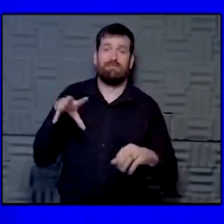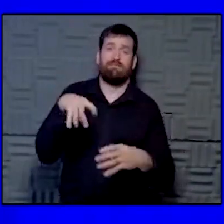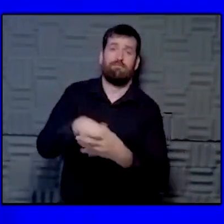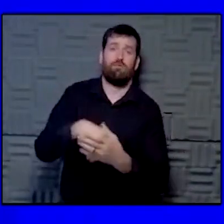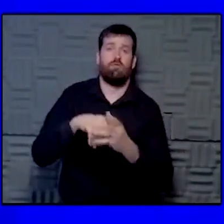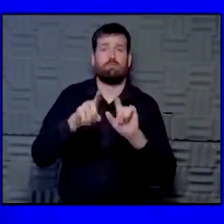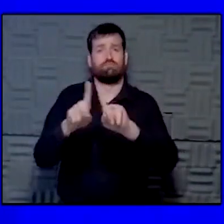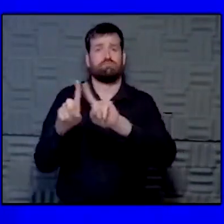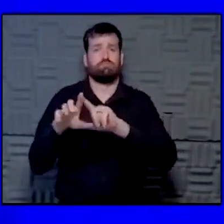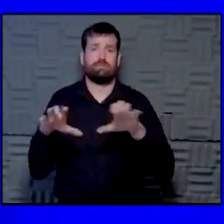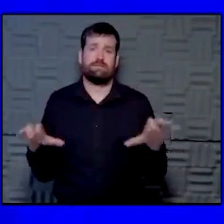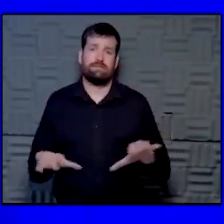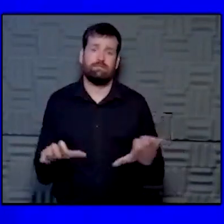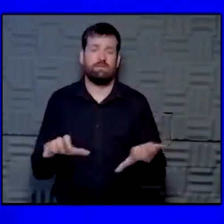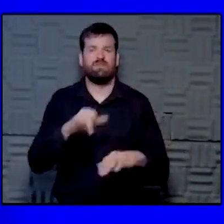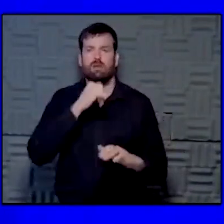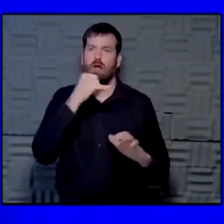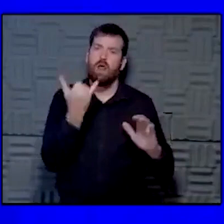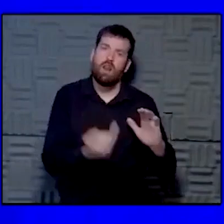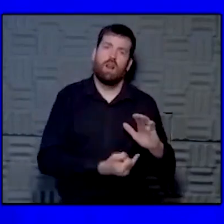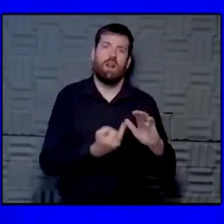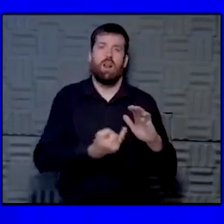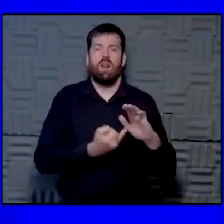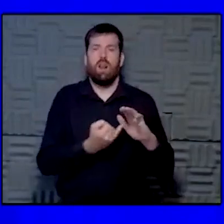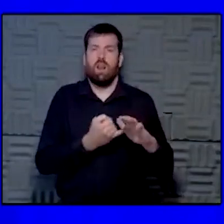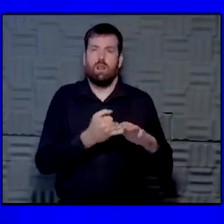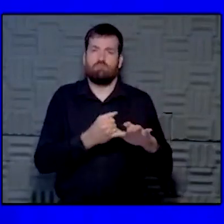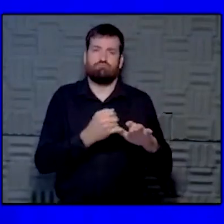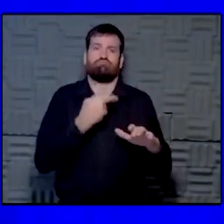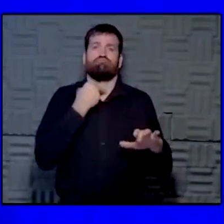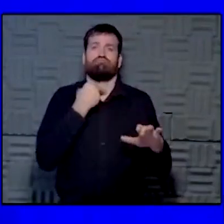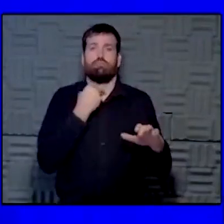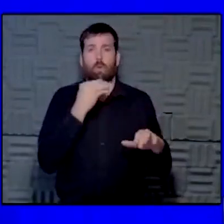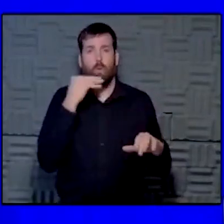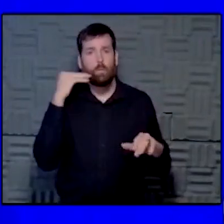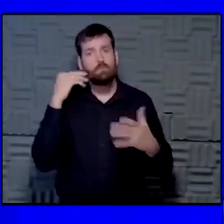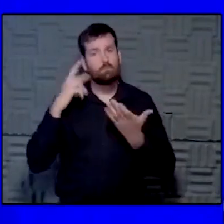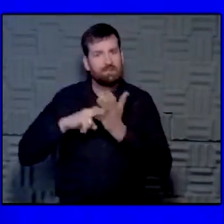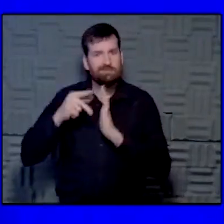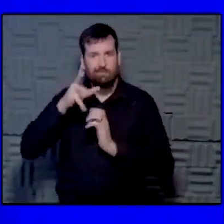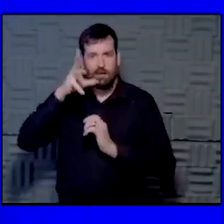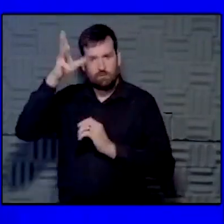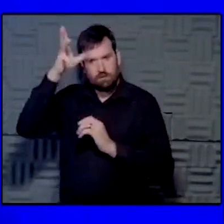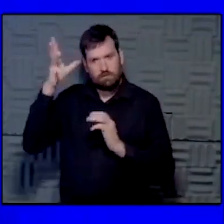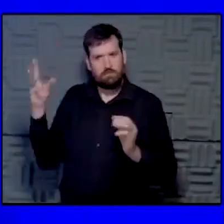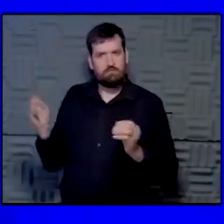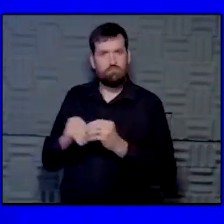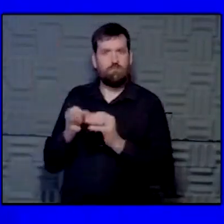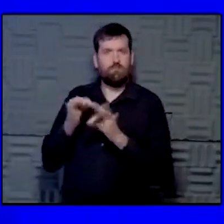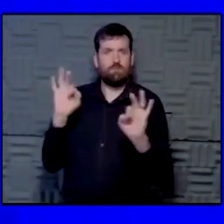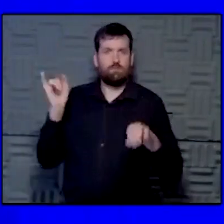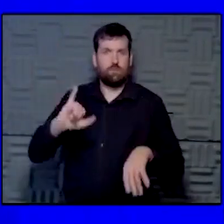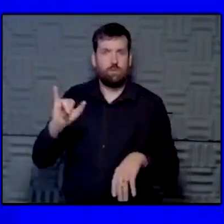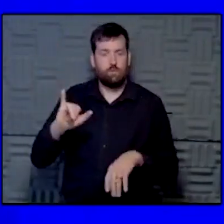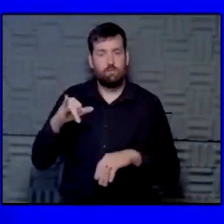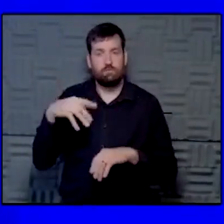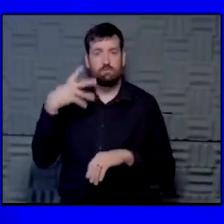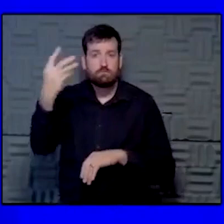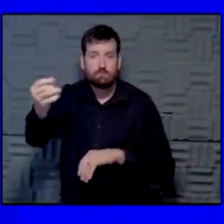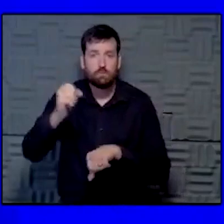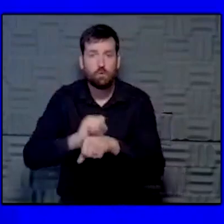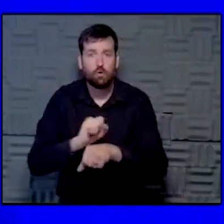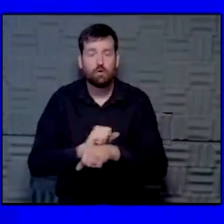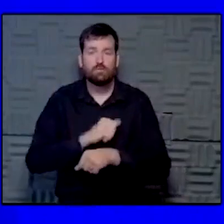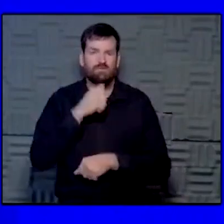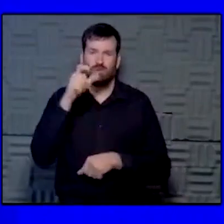in their activities and not be held out in quarantine and isolation, then that allows the parents to have a little bit more freedom to be able to go to work, not to stay